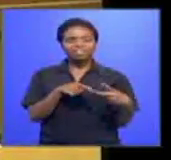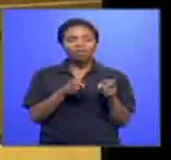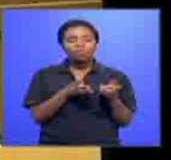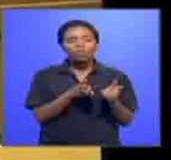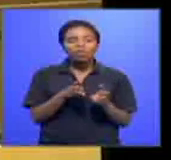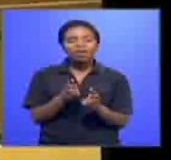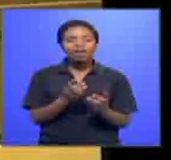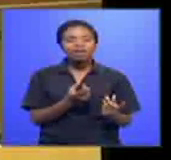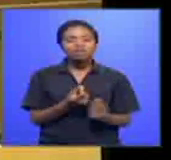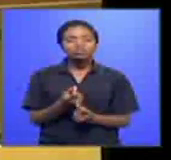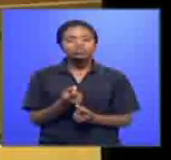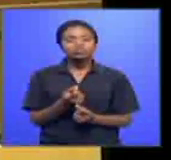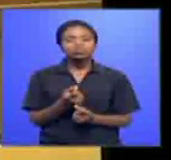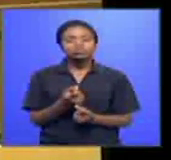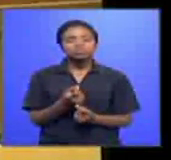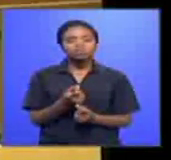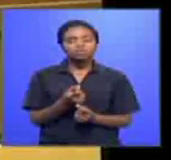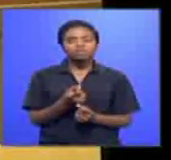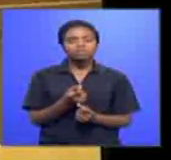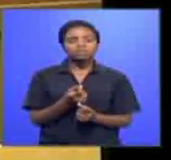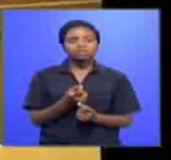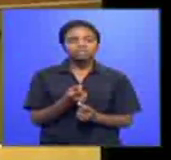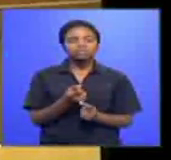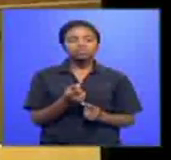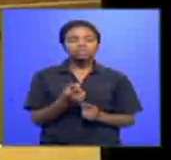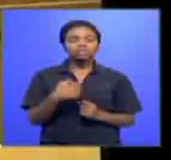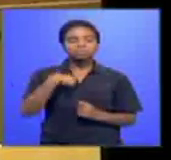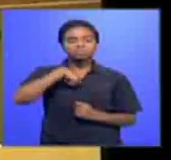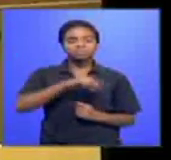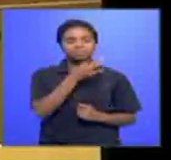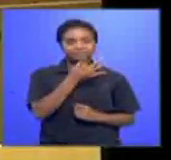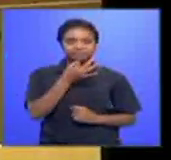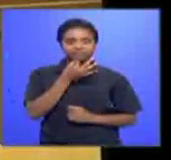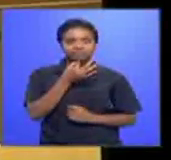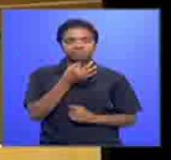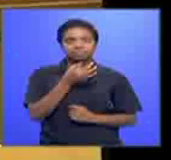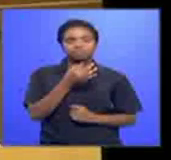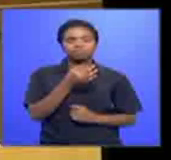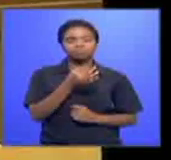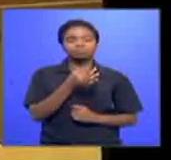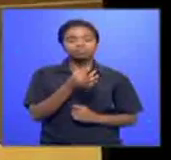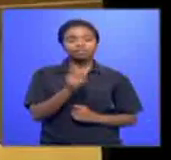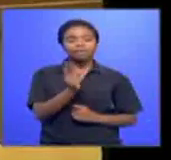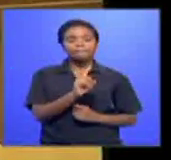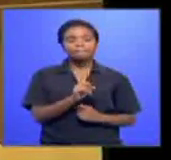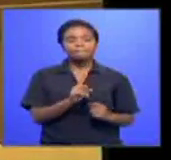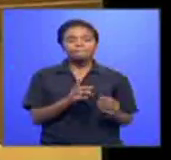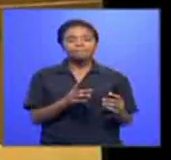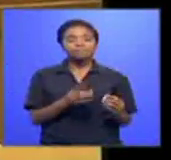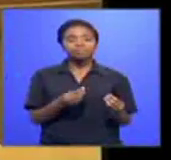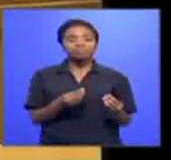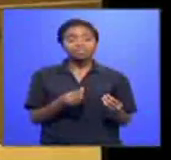have just celebrated their 10th year of existence. As the